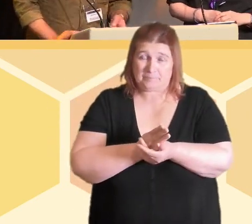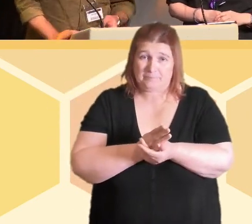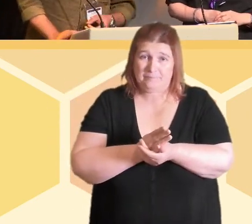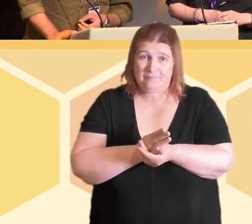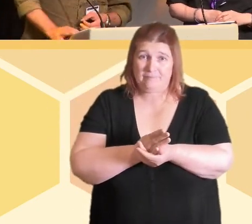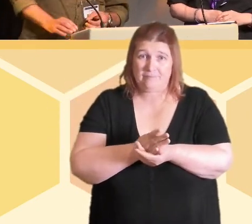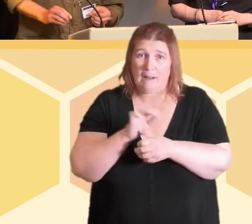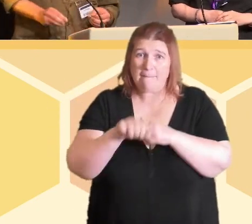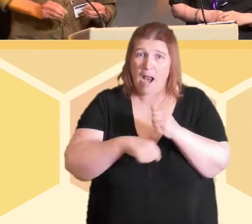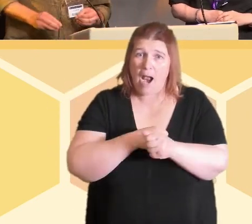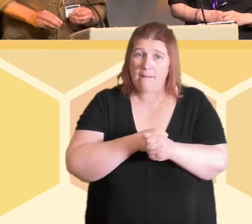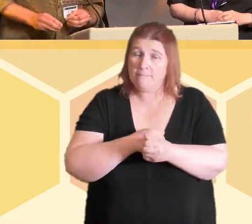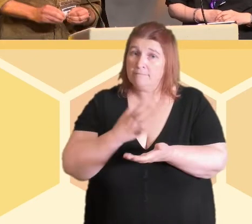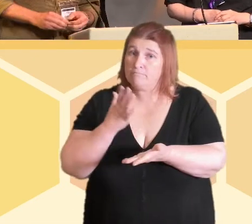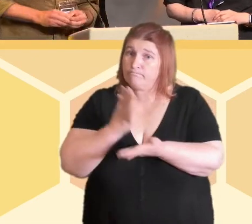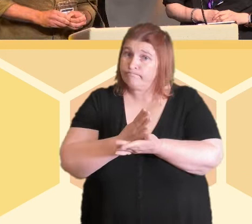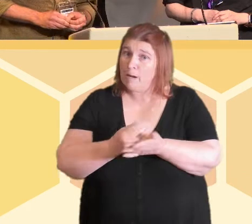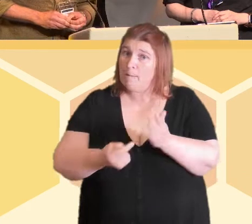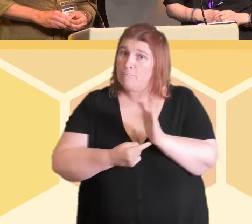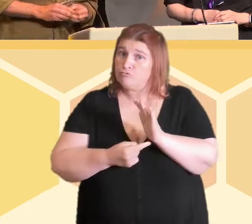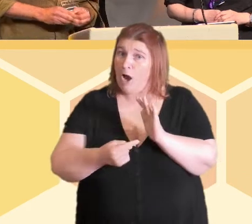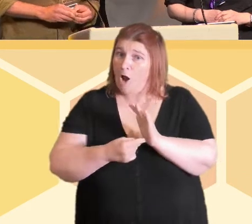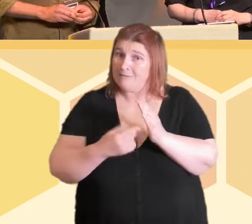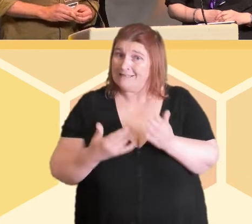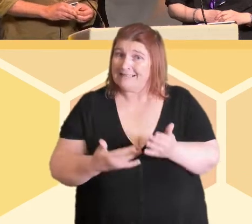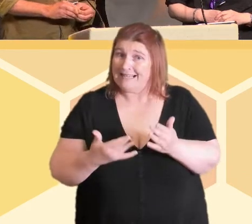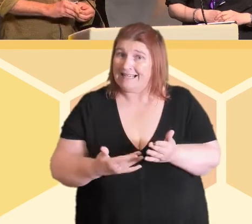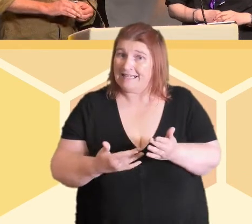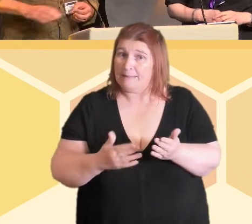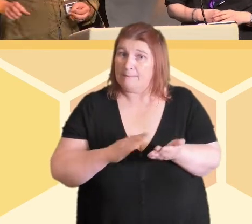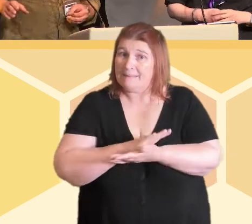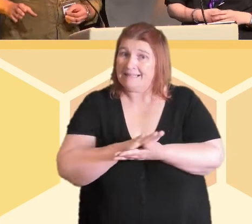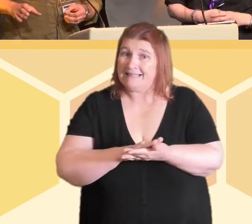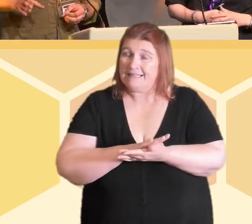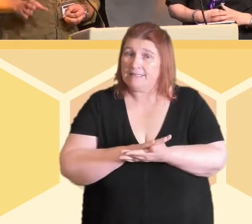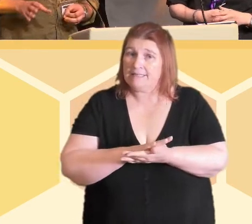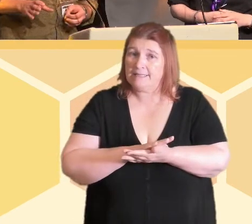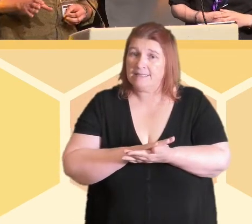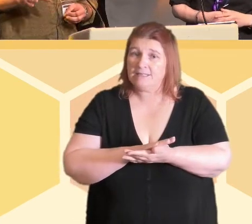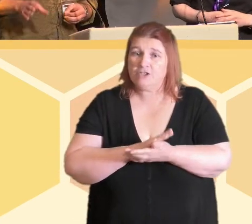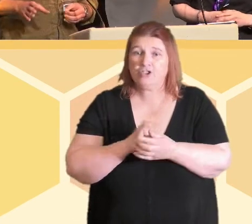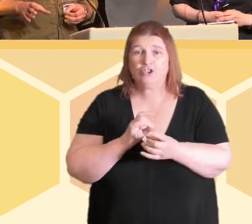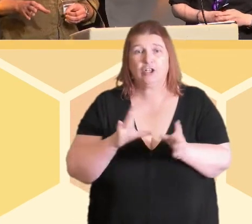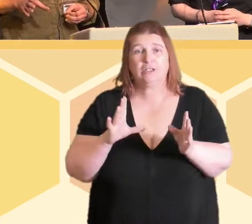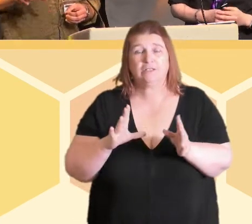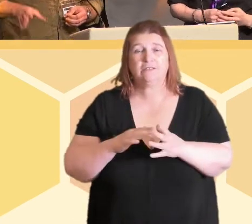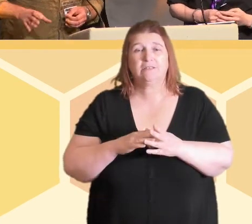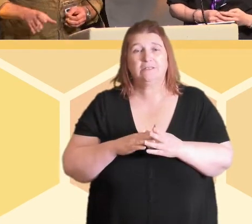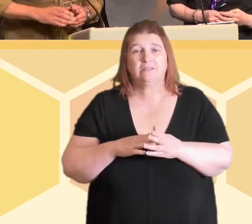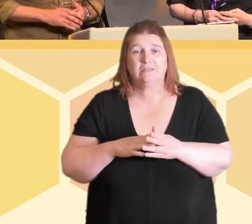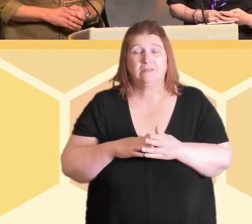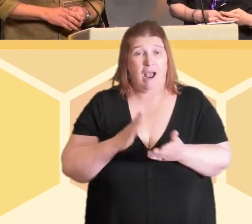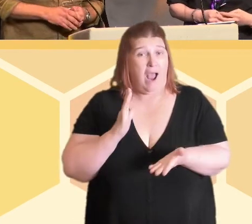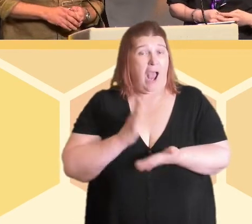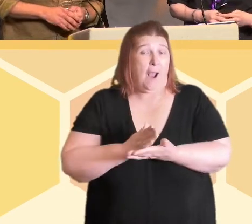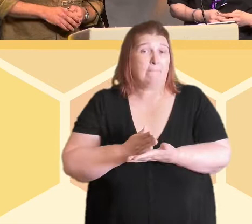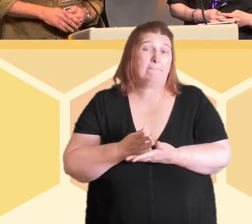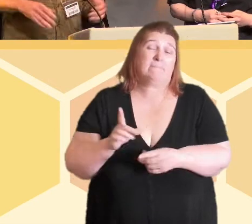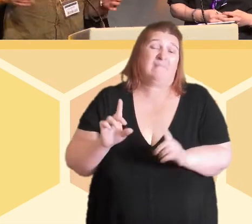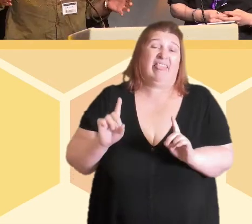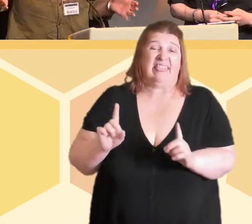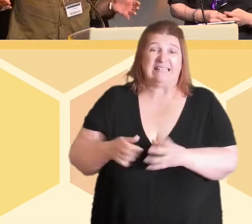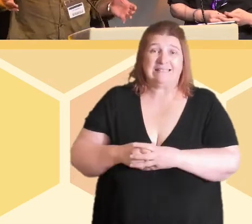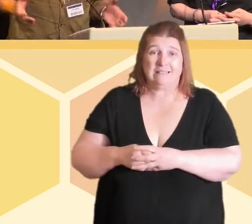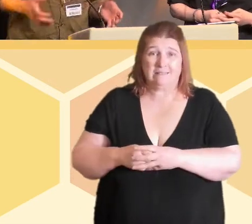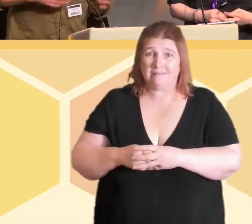this a core priority area, we want to go way beyond just acknowledging the truth of this.